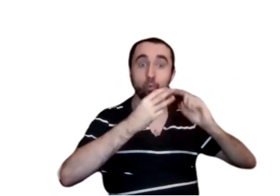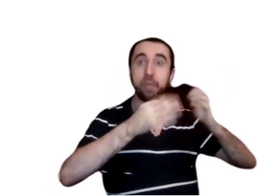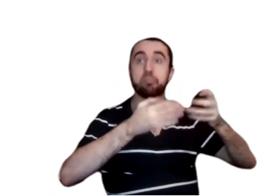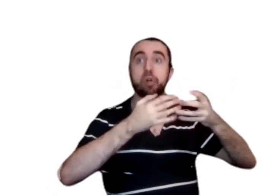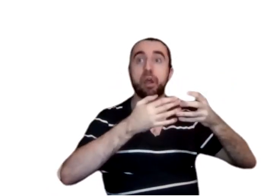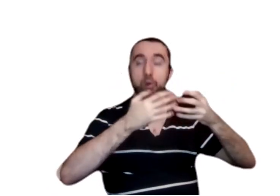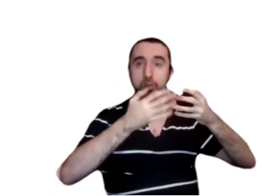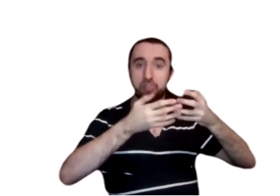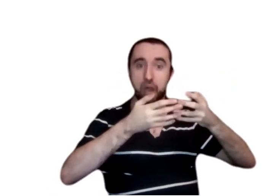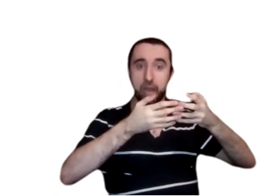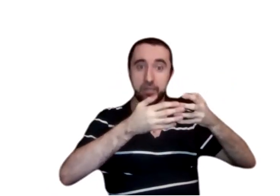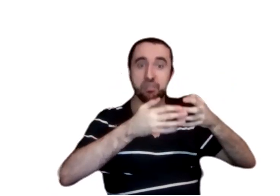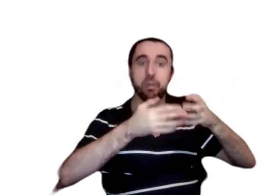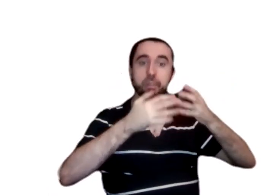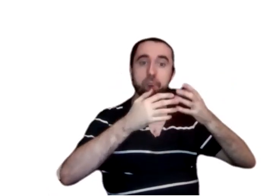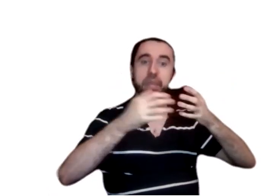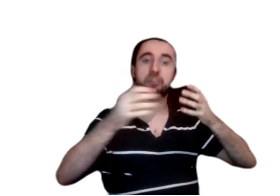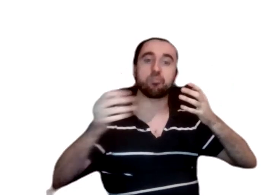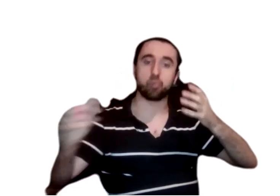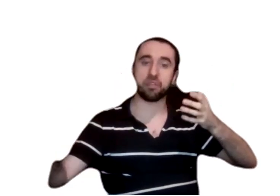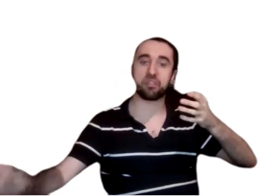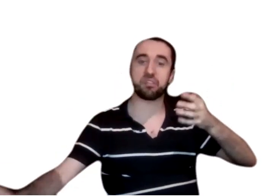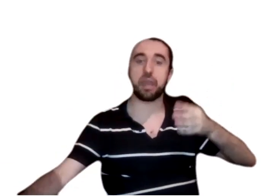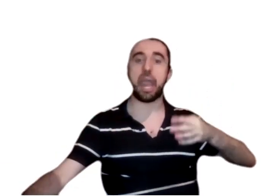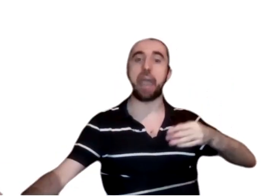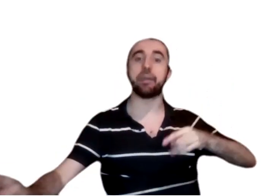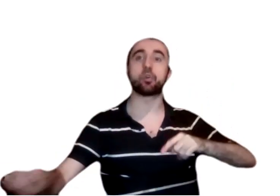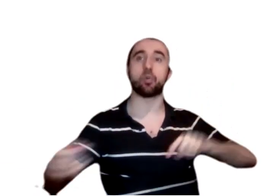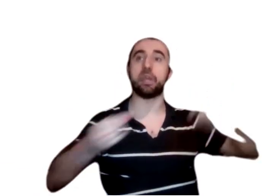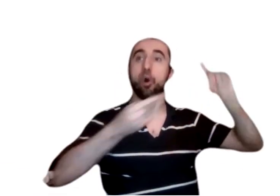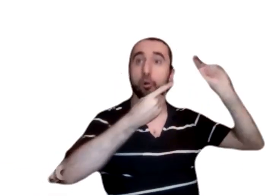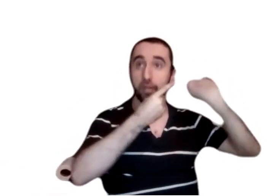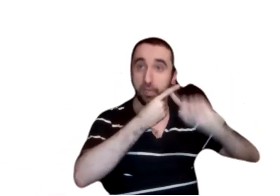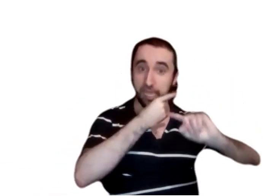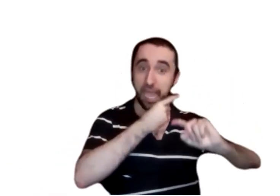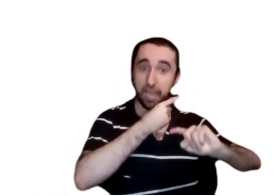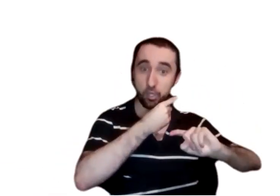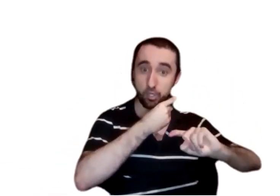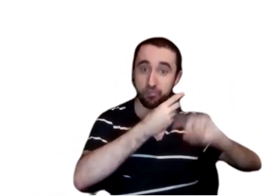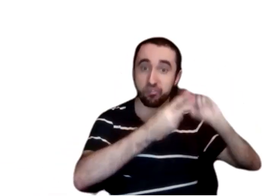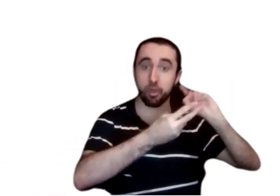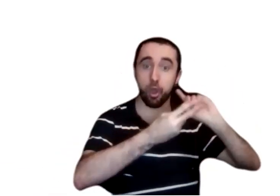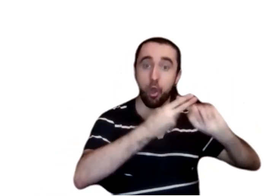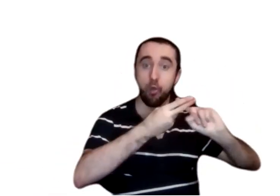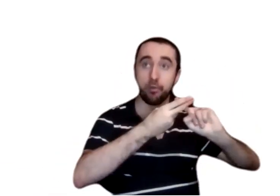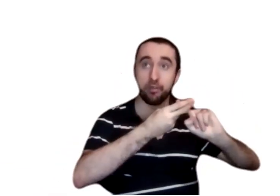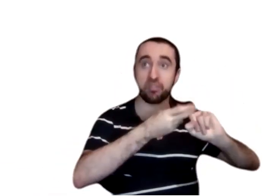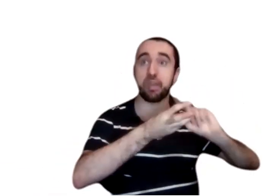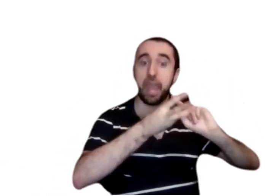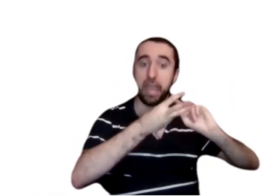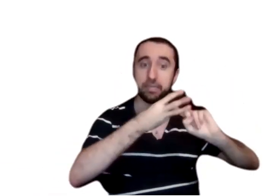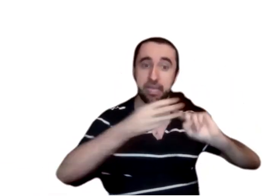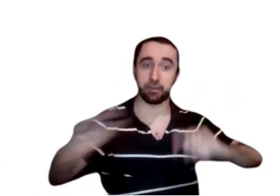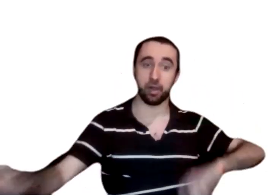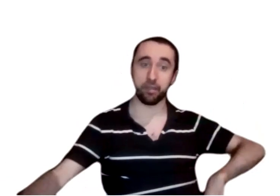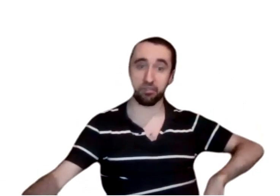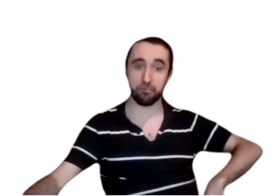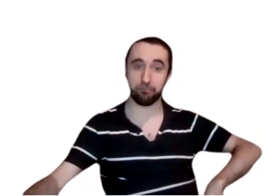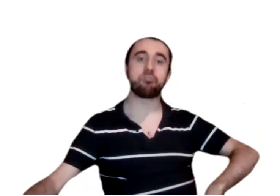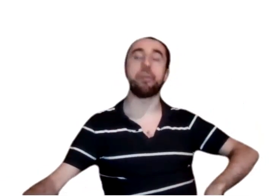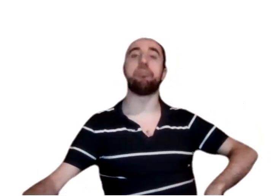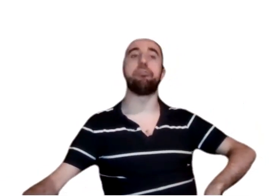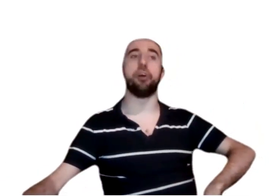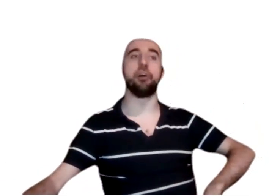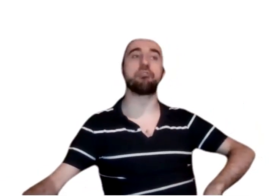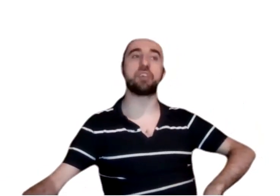Thirdly, we prioritize the biggest risks and agree on clear actions, owners, and